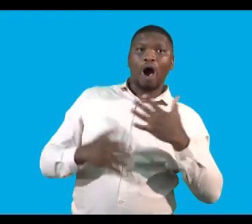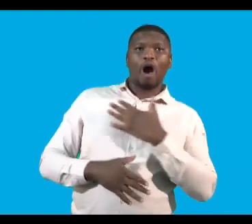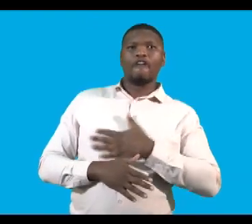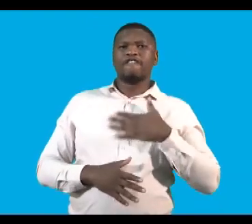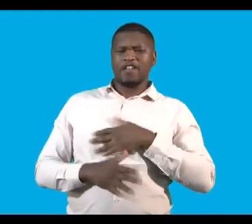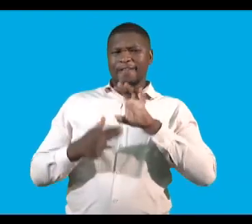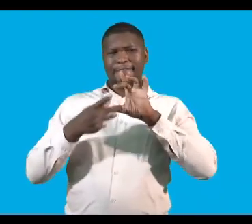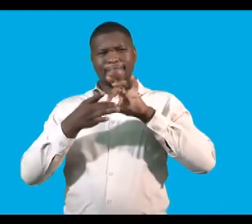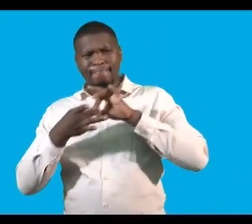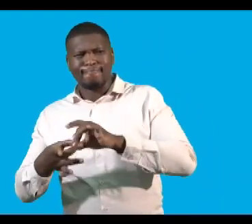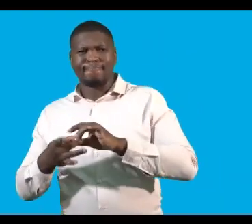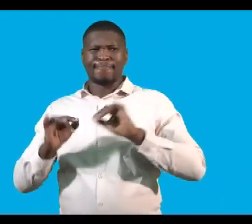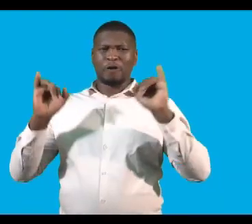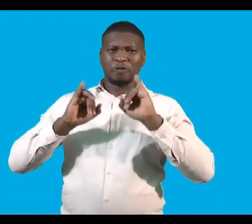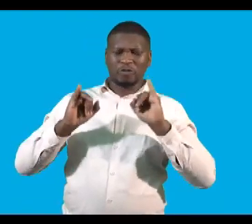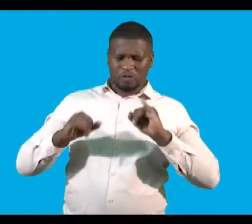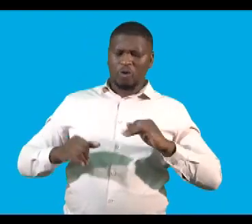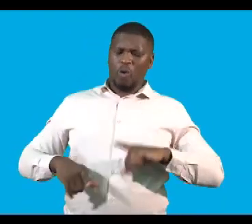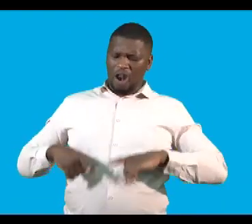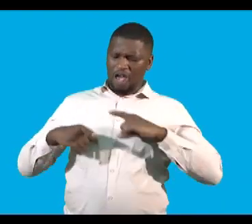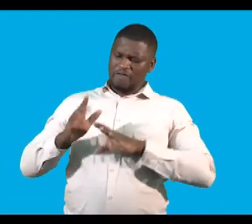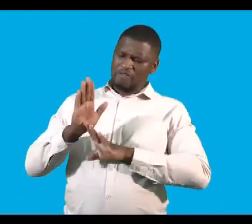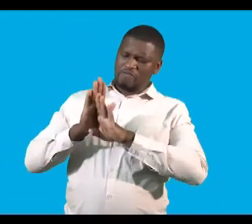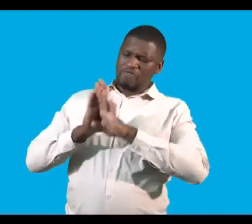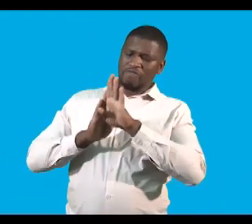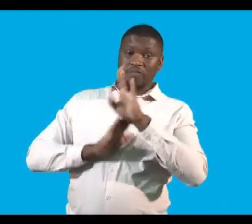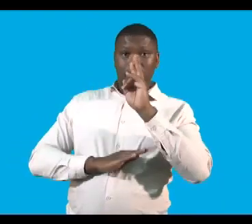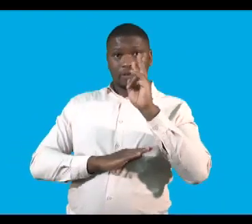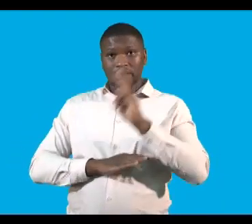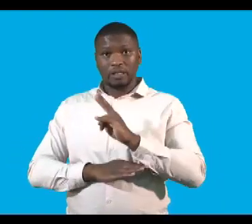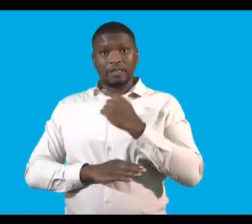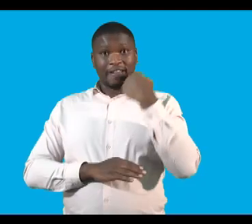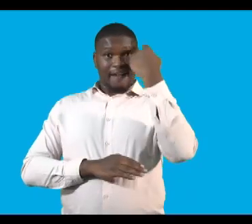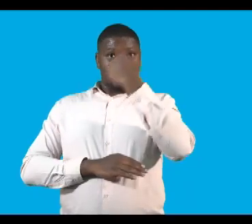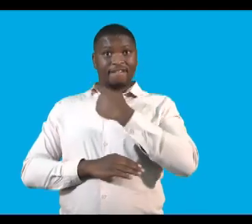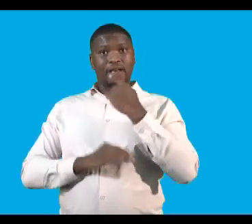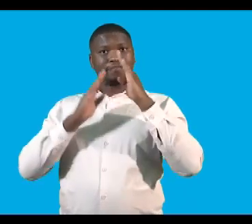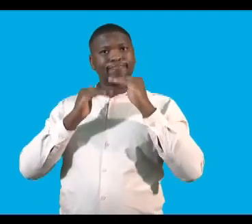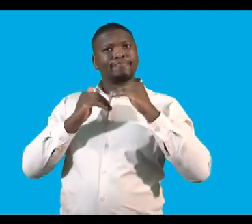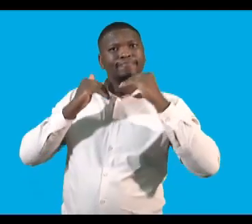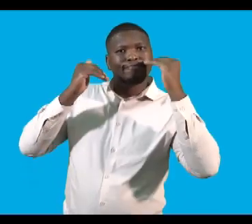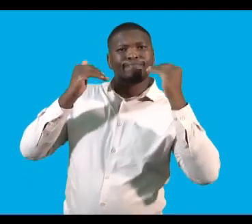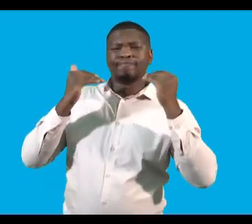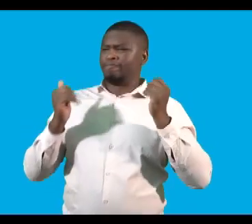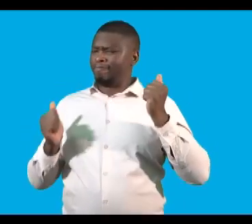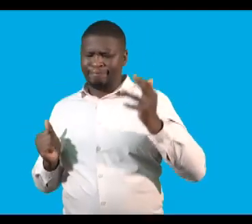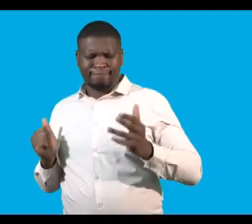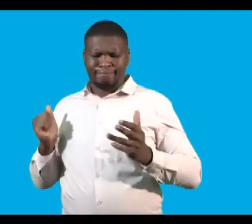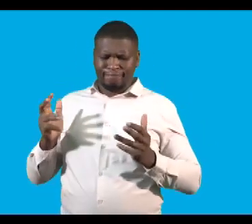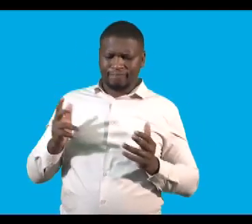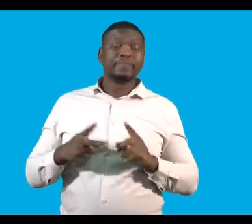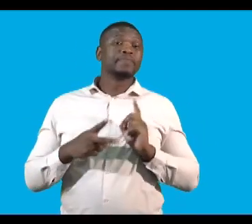smile and his bold stance. His body language shows confidence. So the cartoonist places him in a frame of his